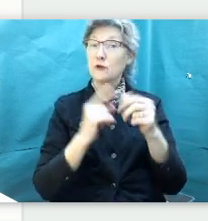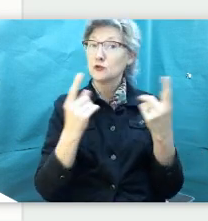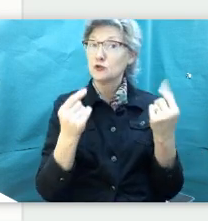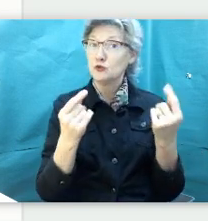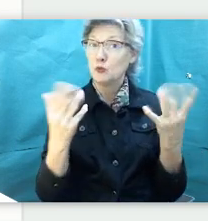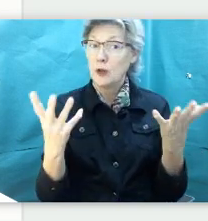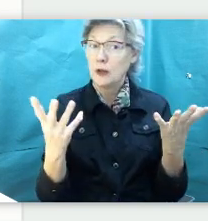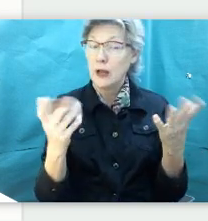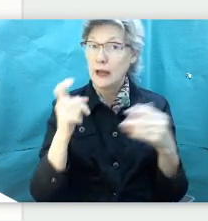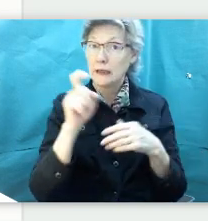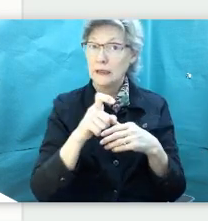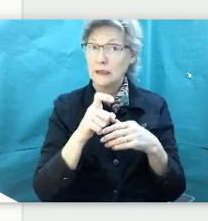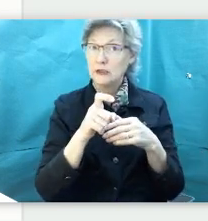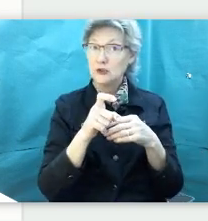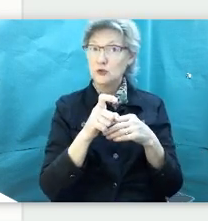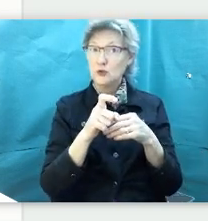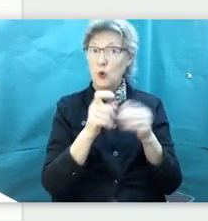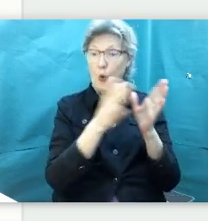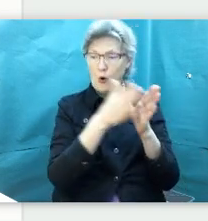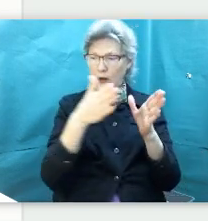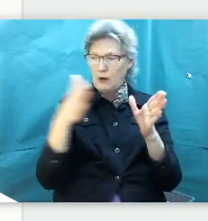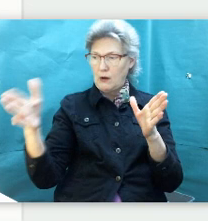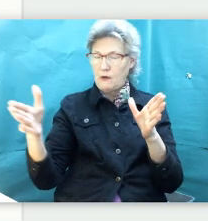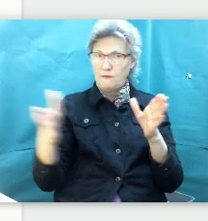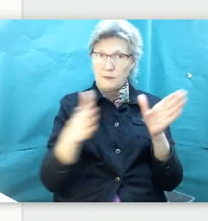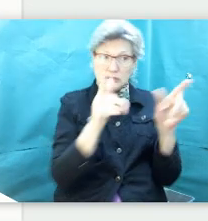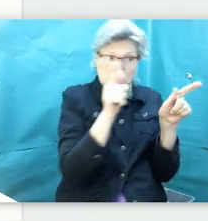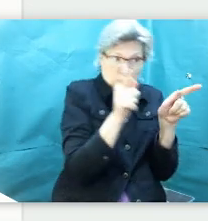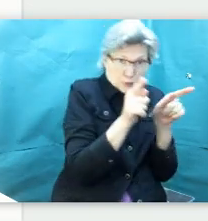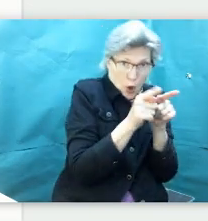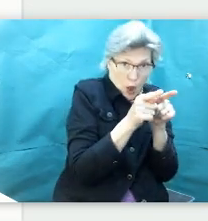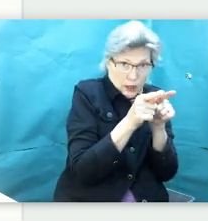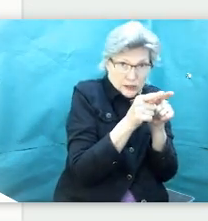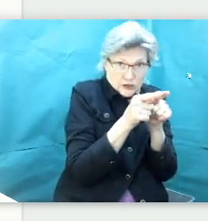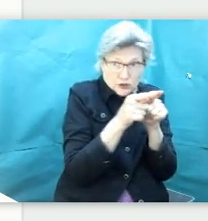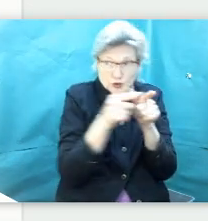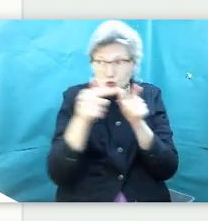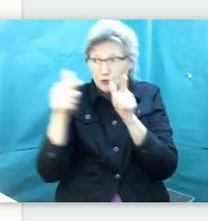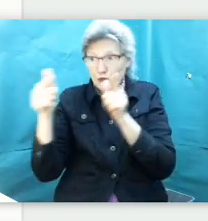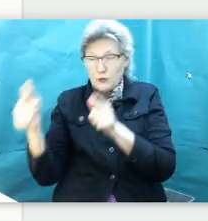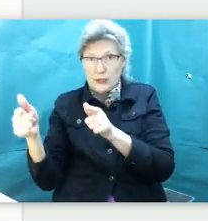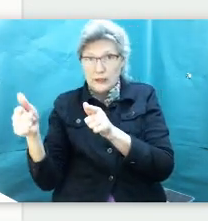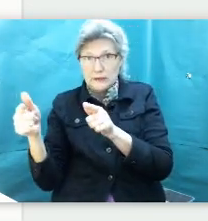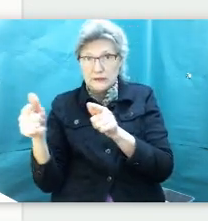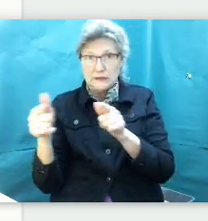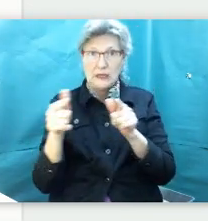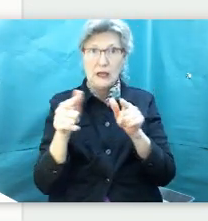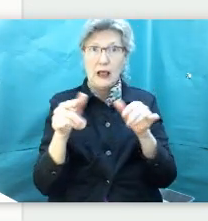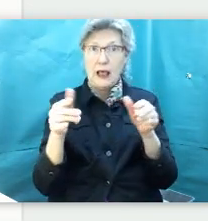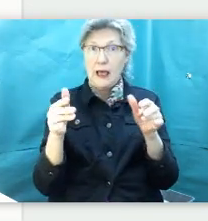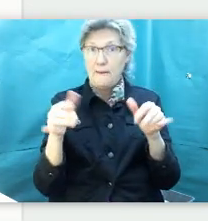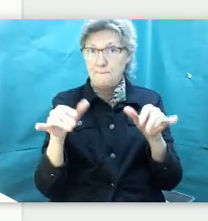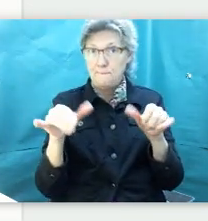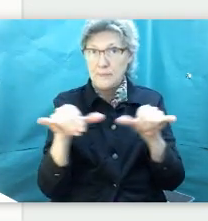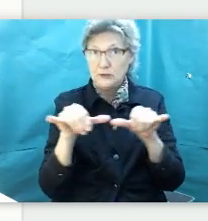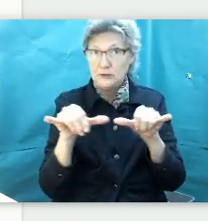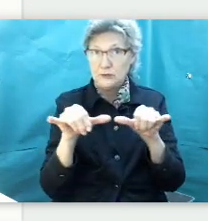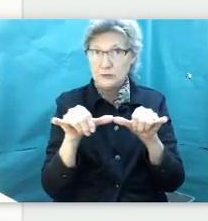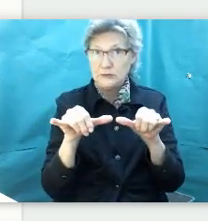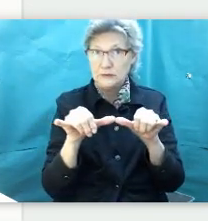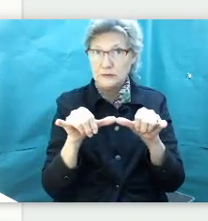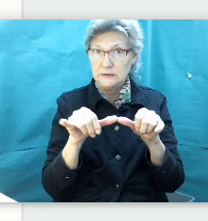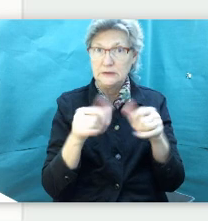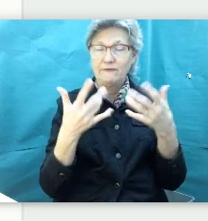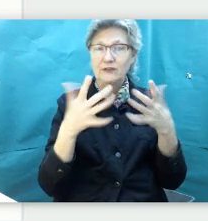need to do is I need to order the data from least to greatest length to complete